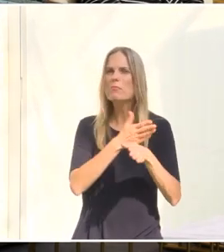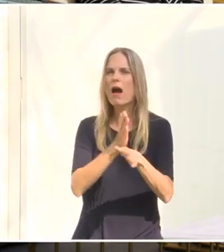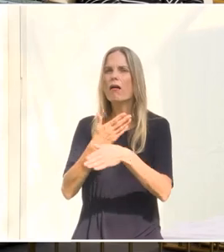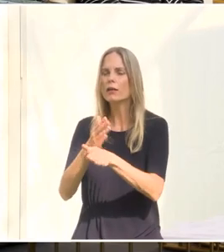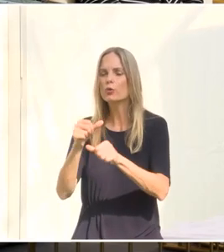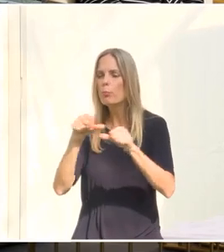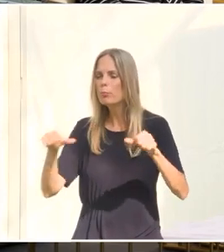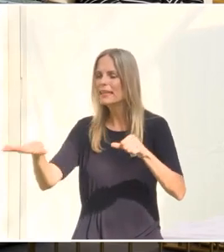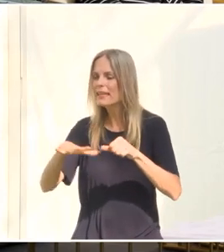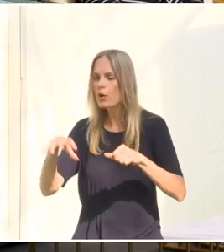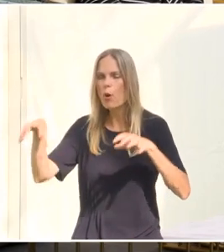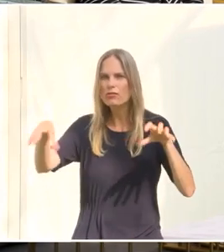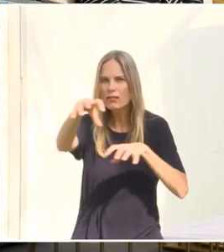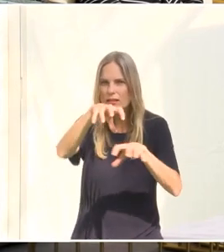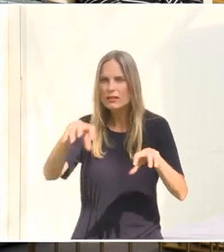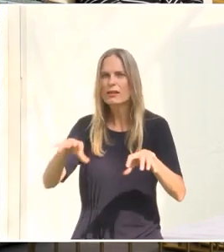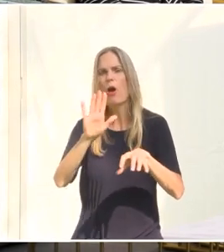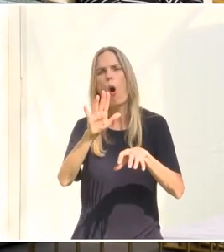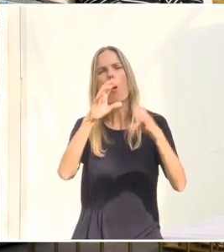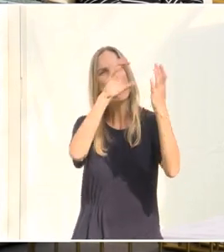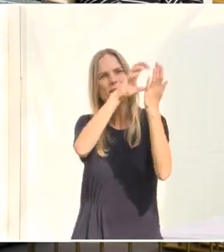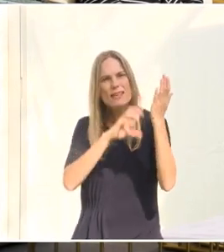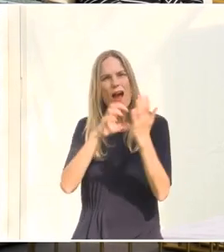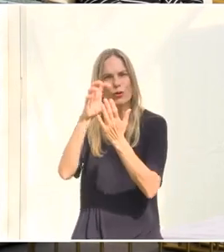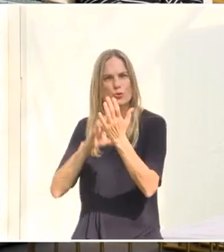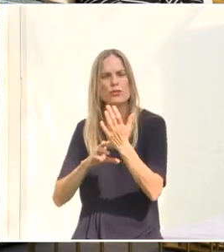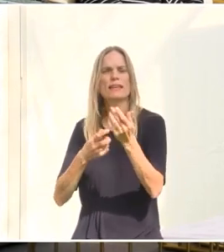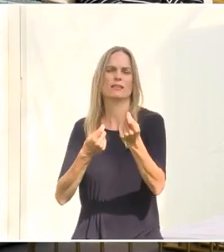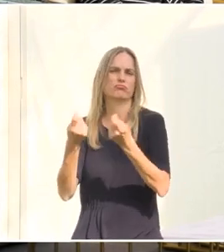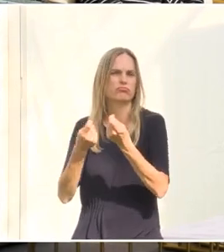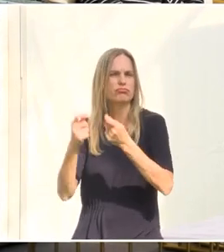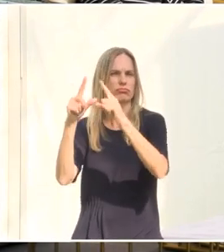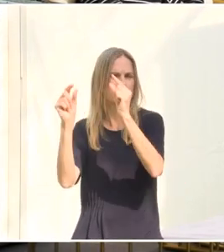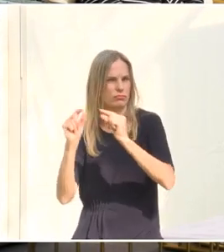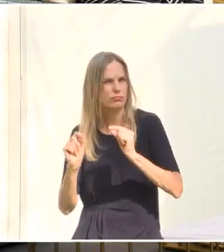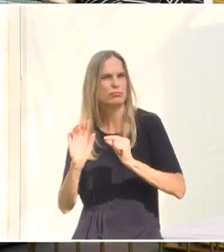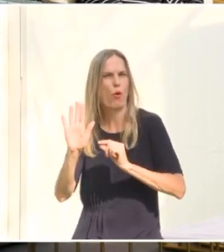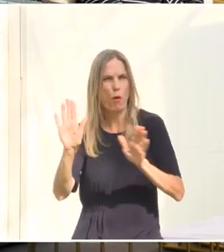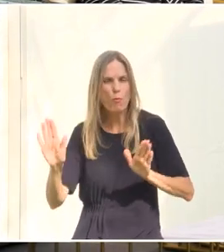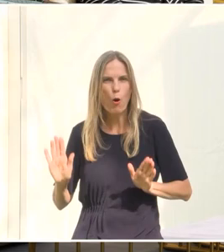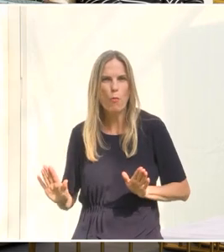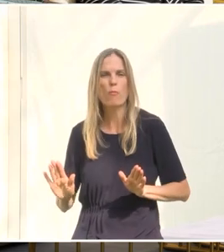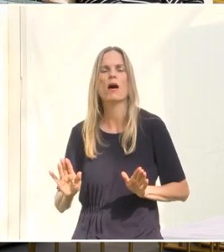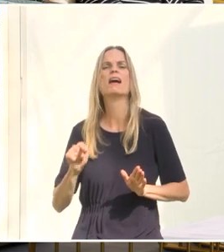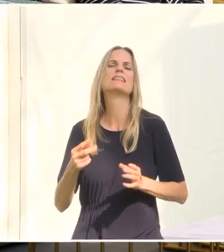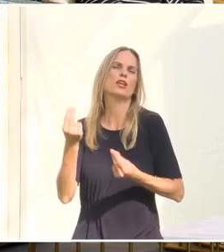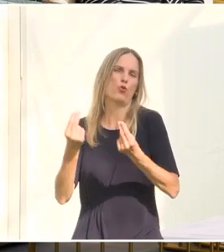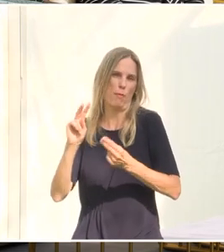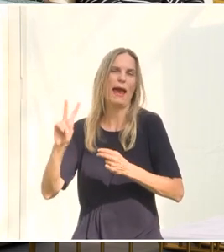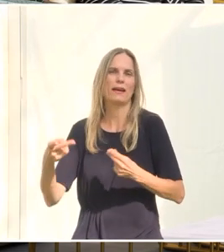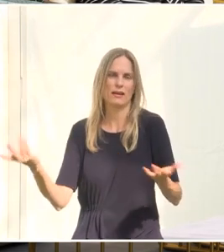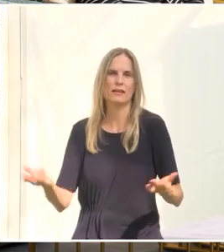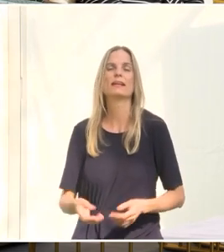And there are, you know, laws and regulations that this is the game now. Of course, there are big international